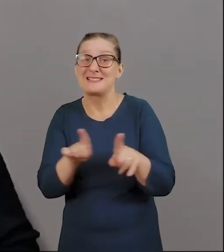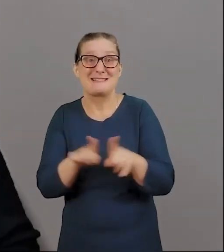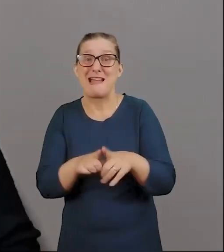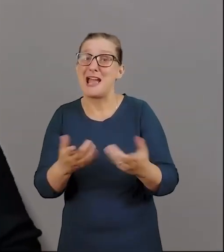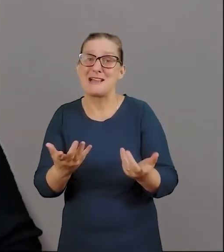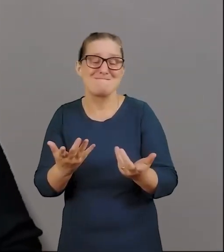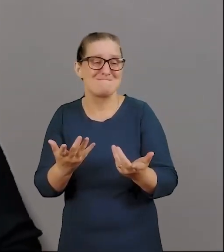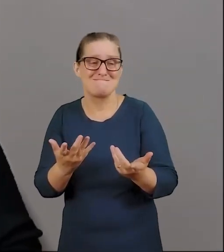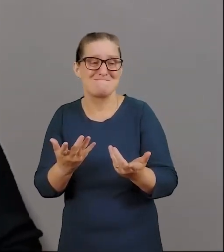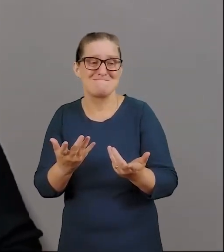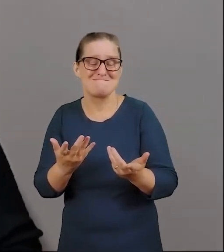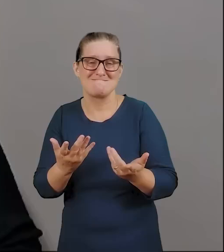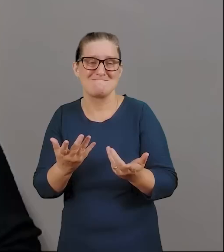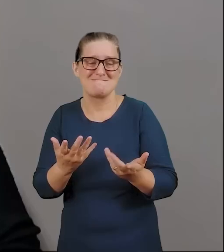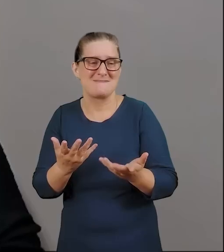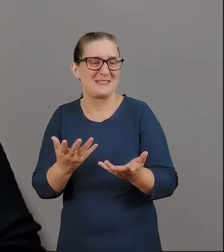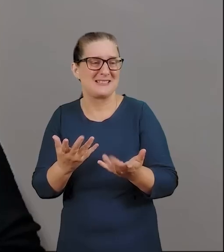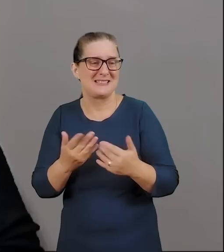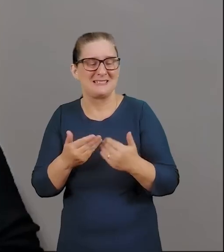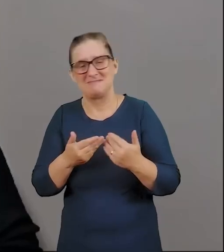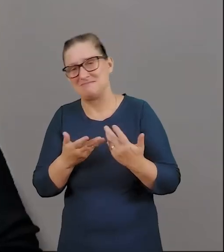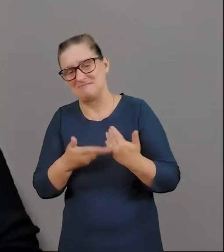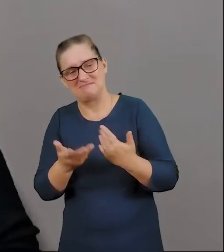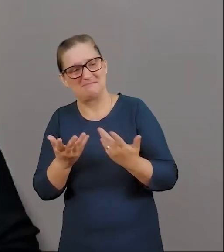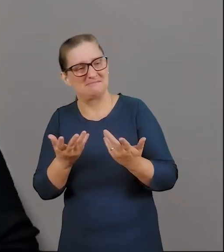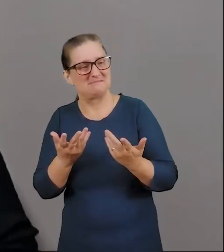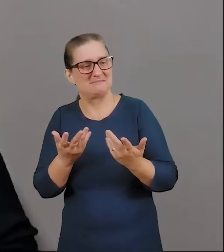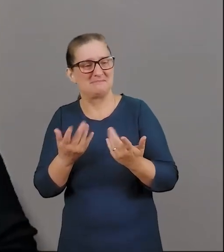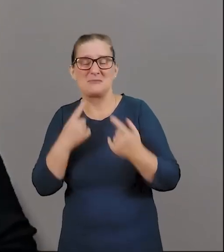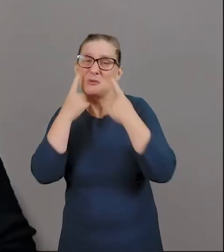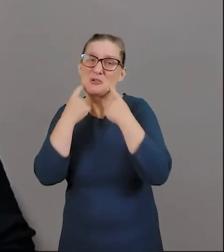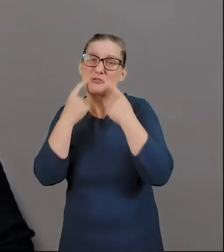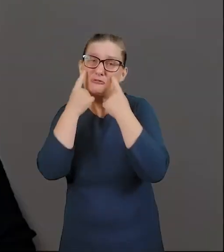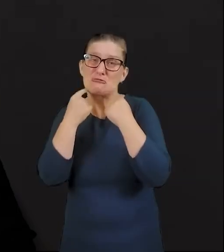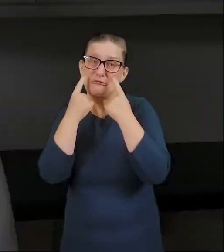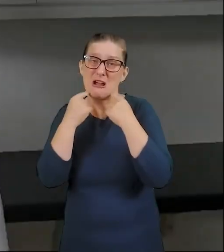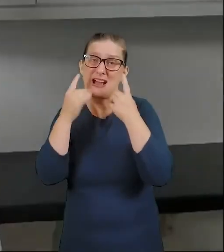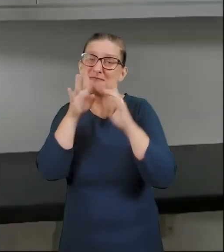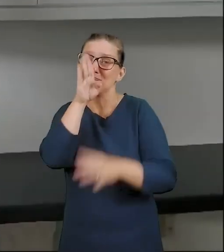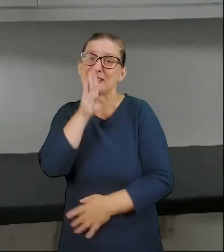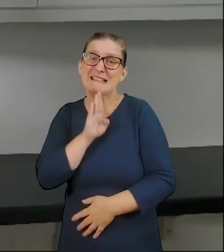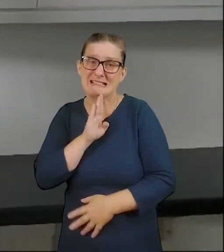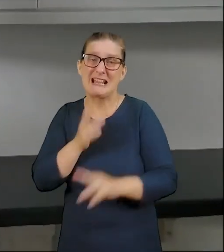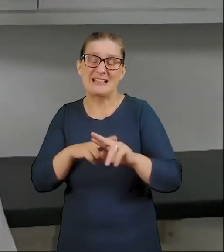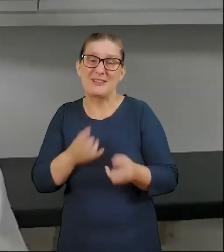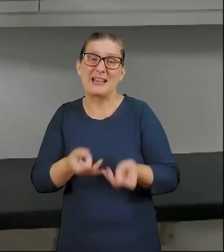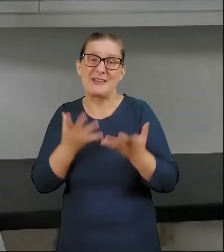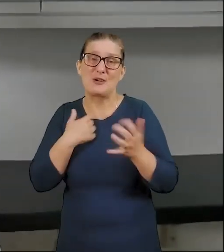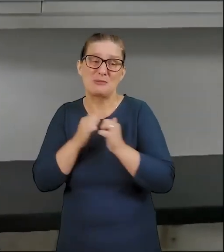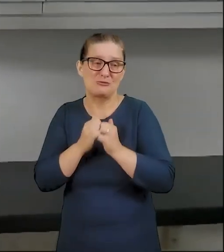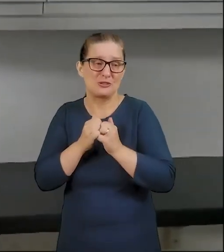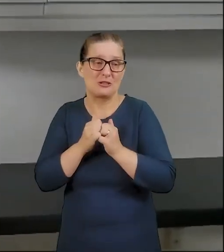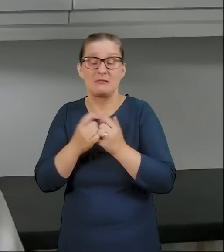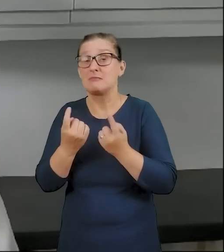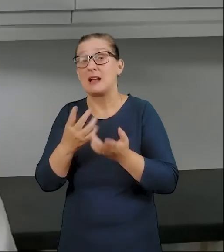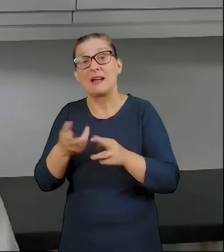the same sometimes as looking at them and thinking you can give them to other members of the family at some point. I'll cry. I'll be really,